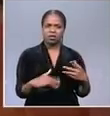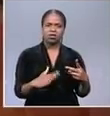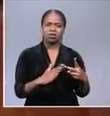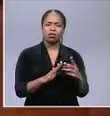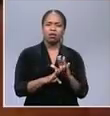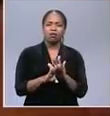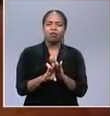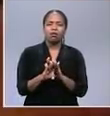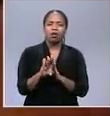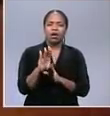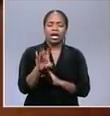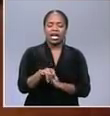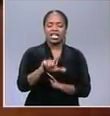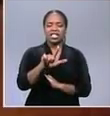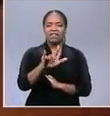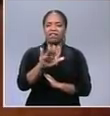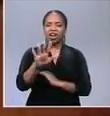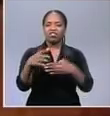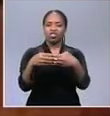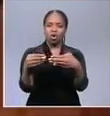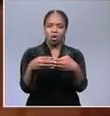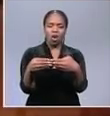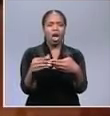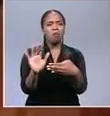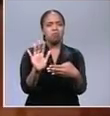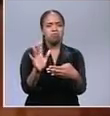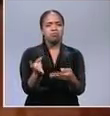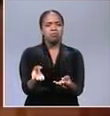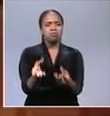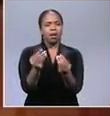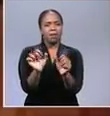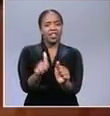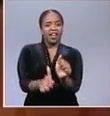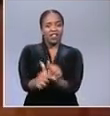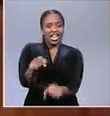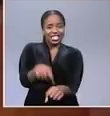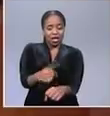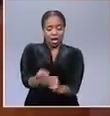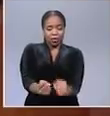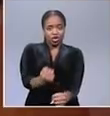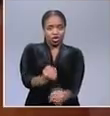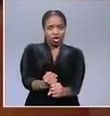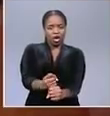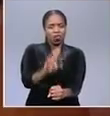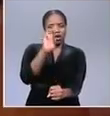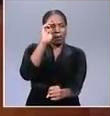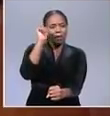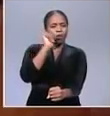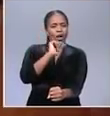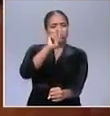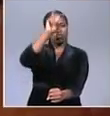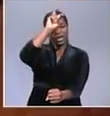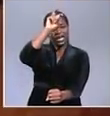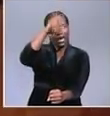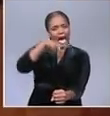regains its safe haven asset status. Brent crude reached $75 a barrel for the first time this year, and this